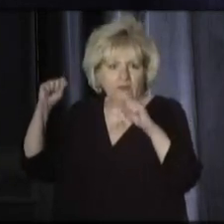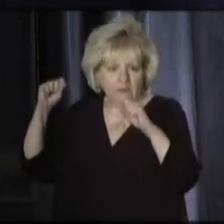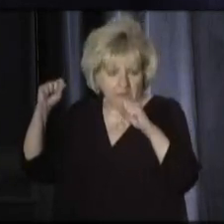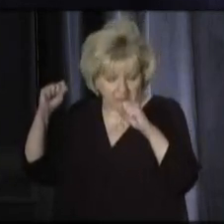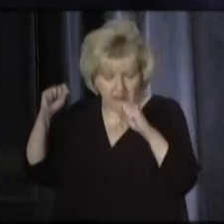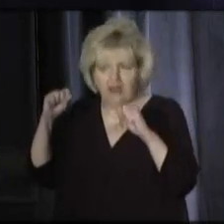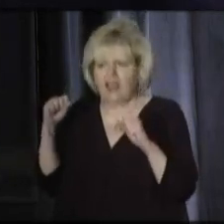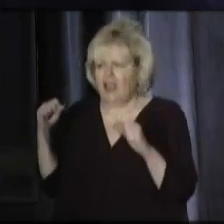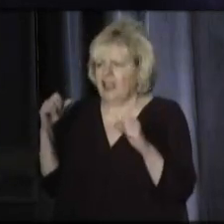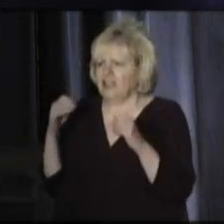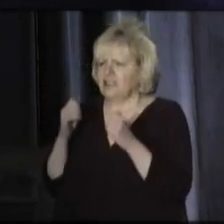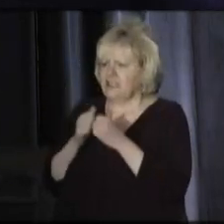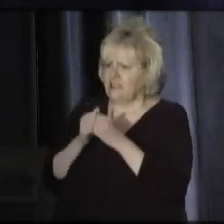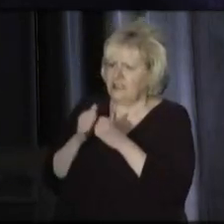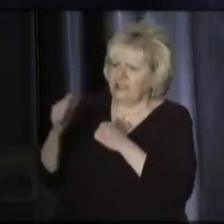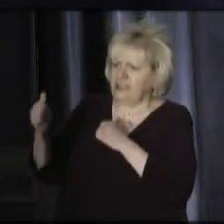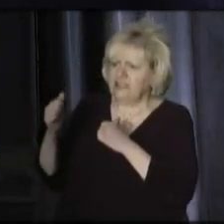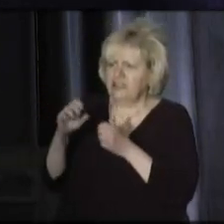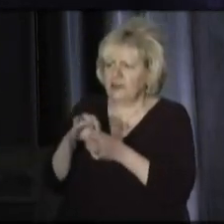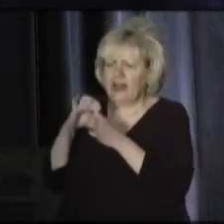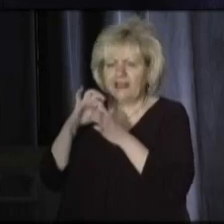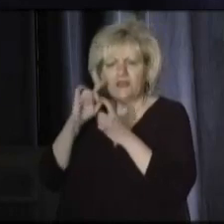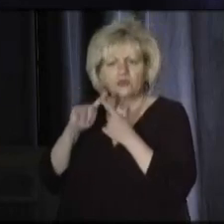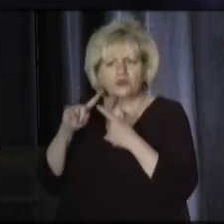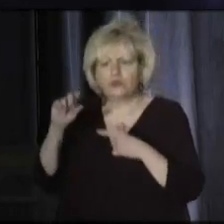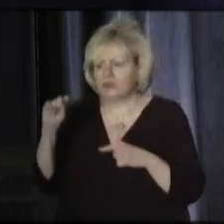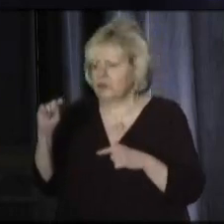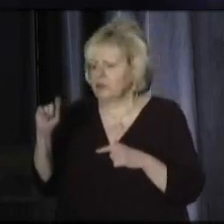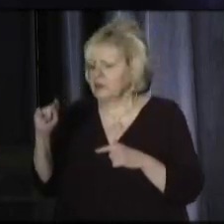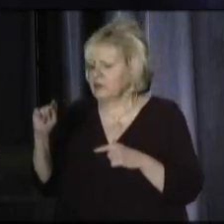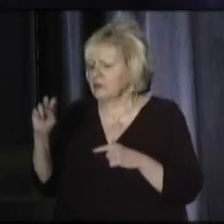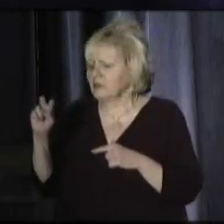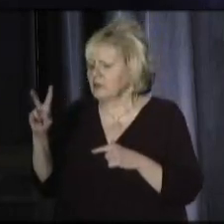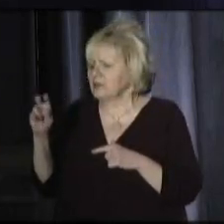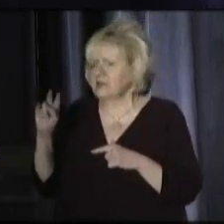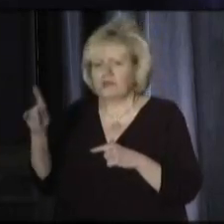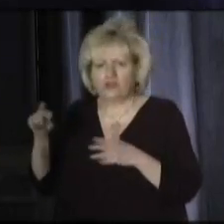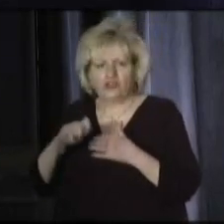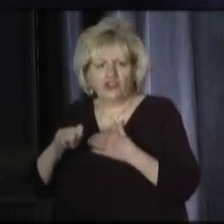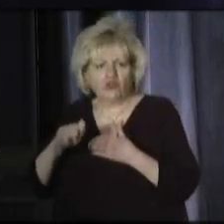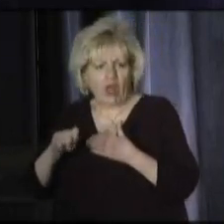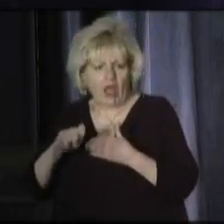today. For accessibility, I am